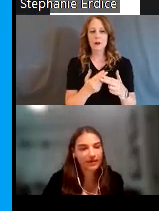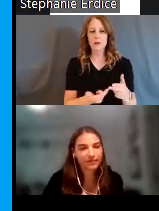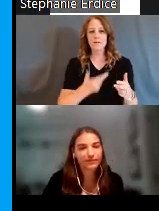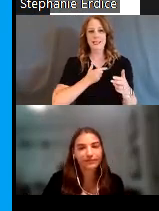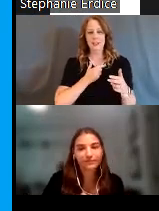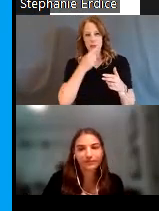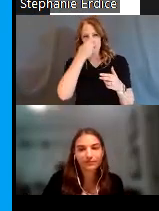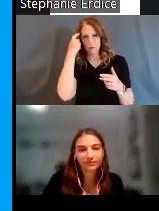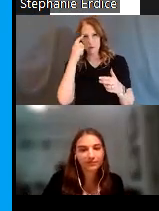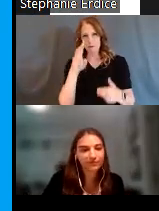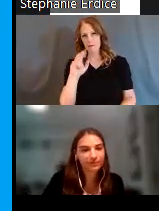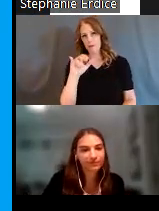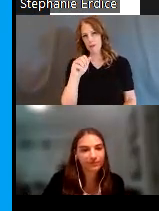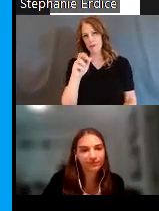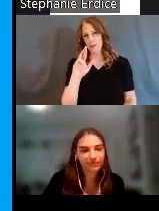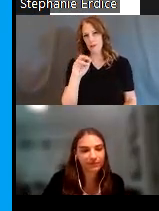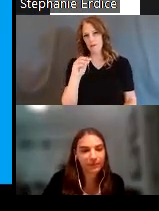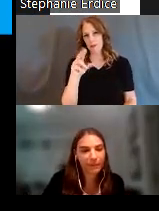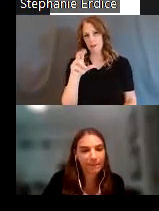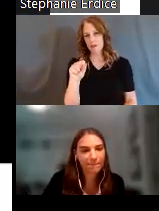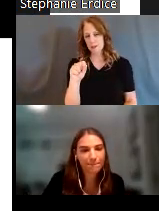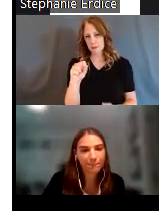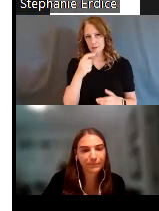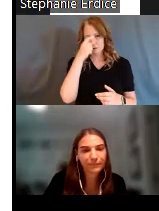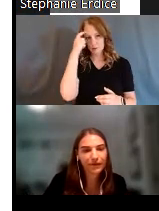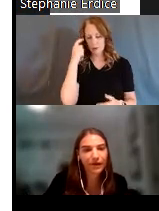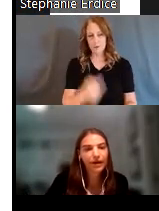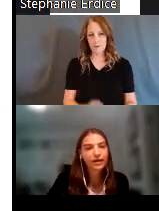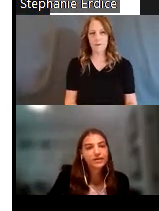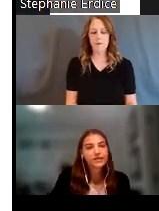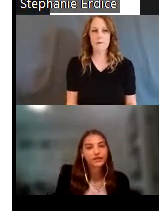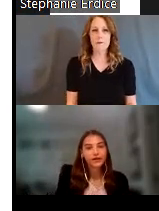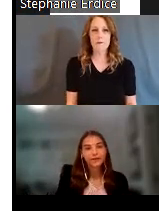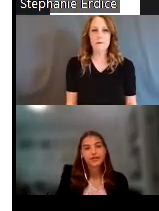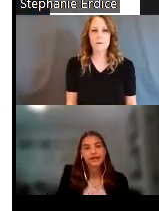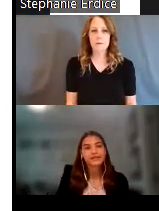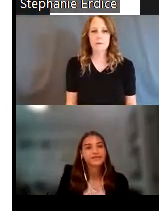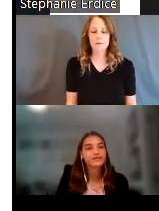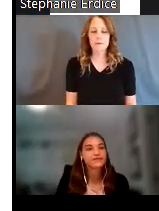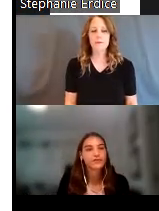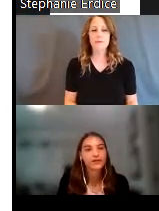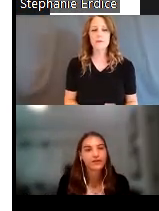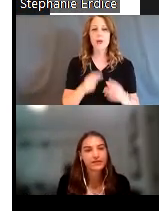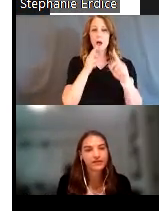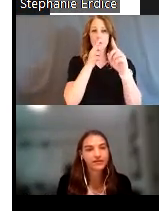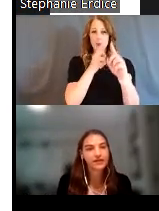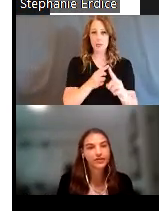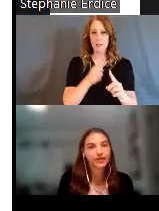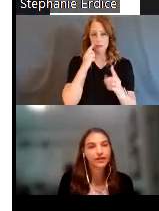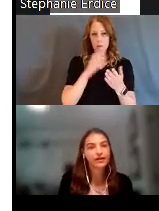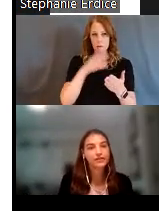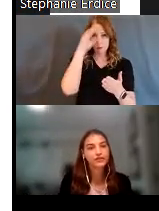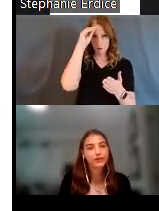Next slide. So the learning objectives for this